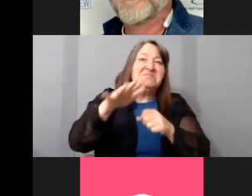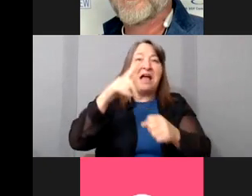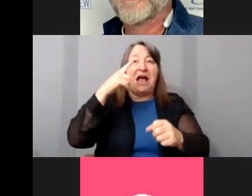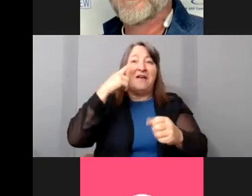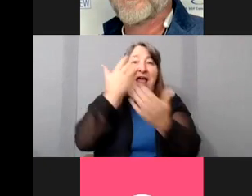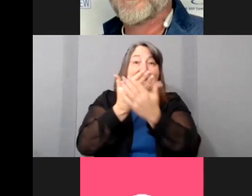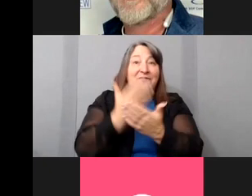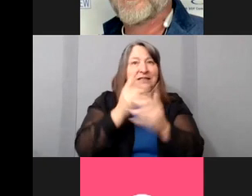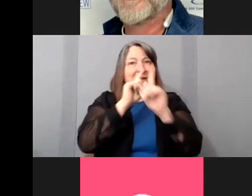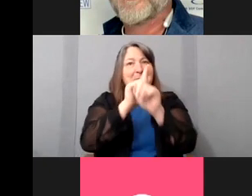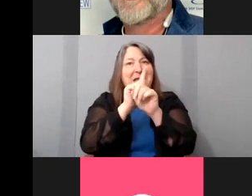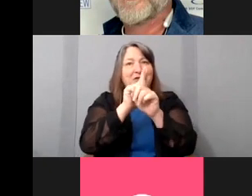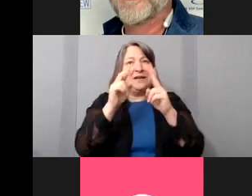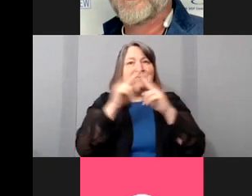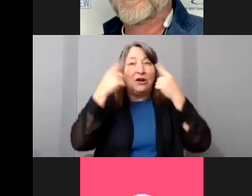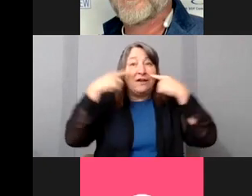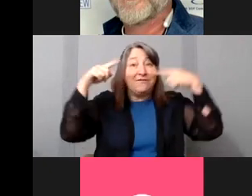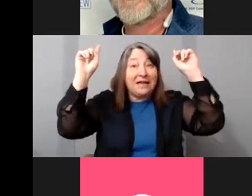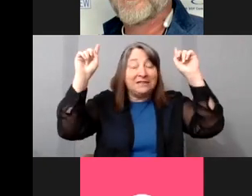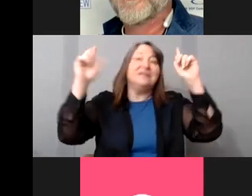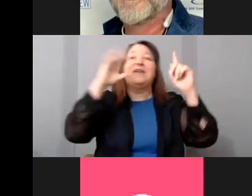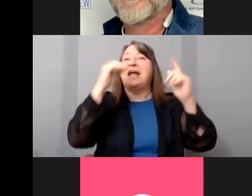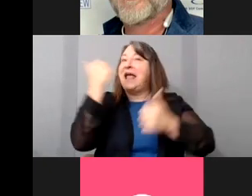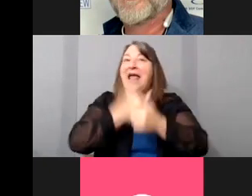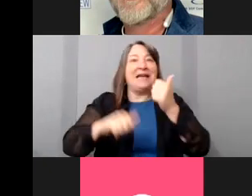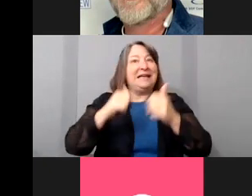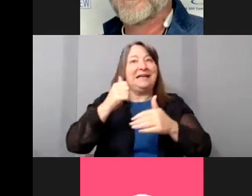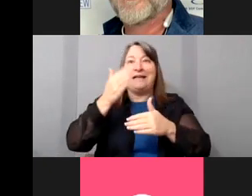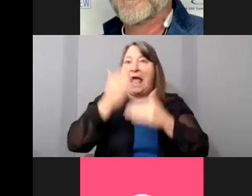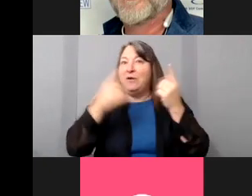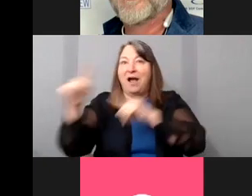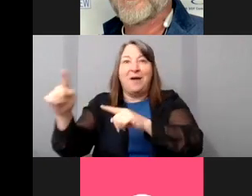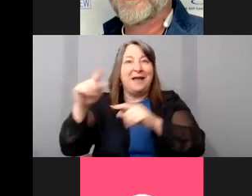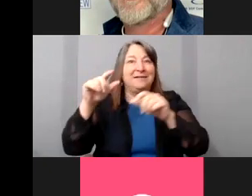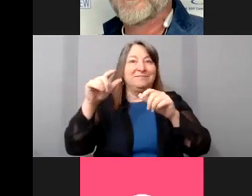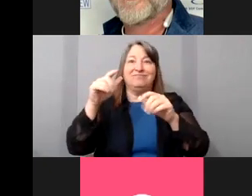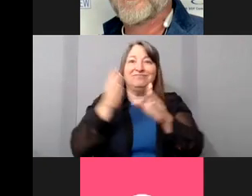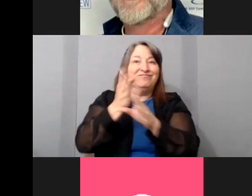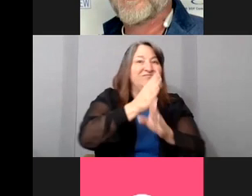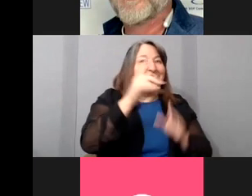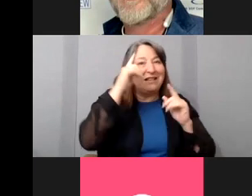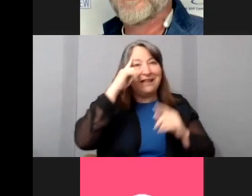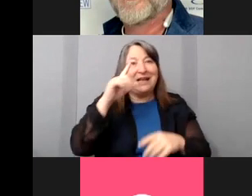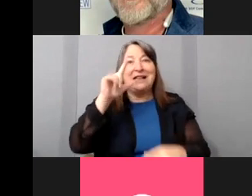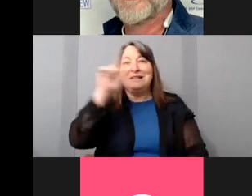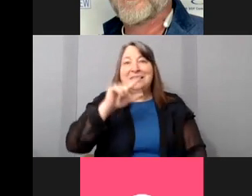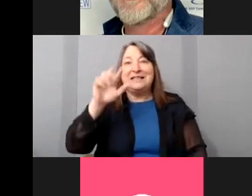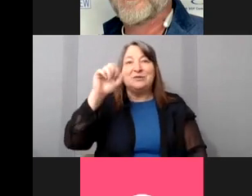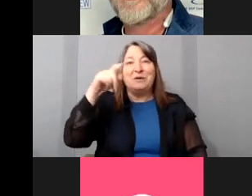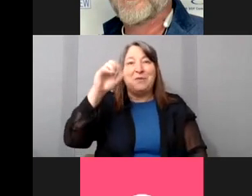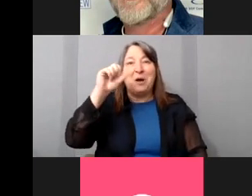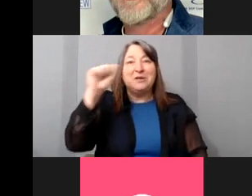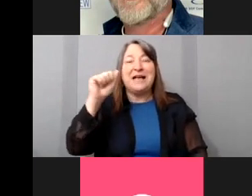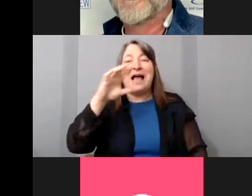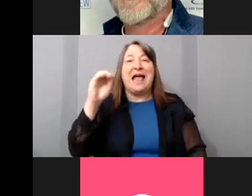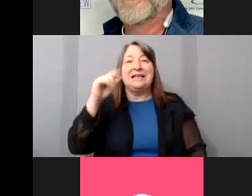effective at just about any outcome area that you can think of. A researcher named Liz Raposa and her colleague Jean Rhodes did